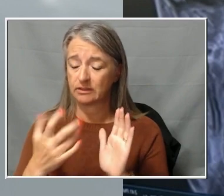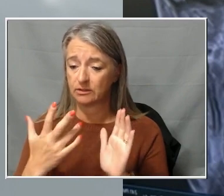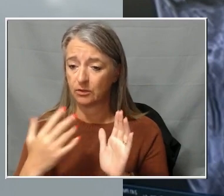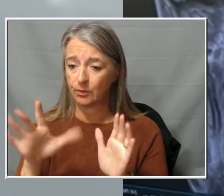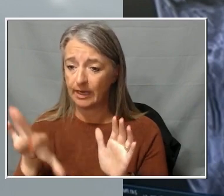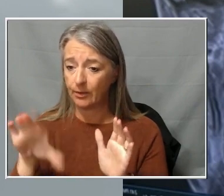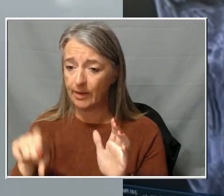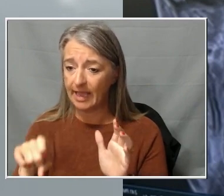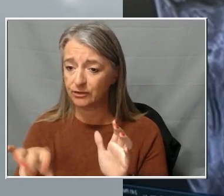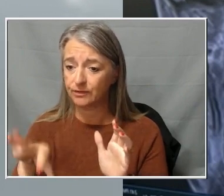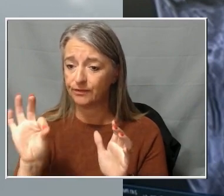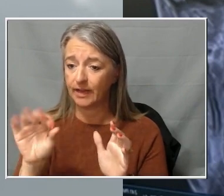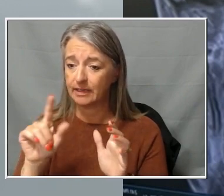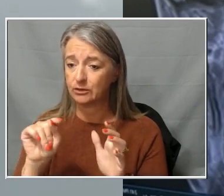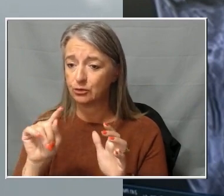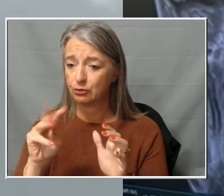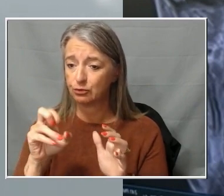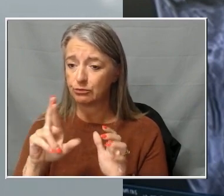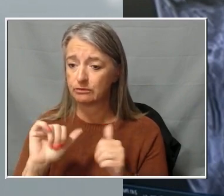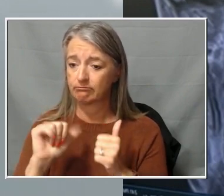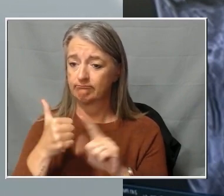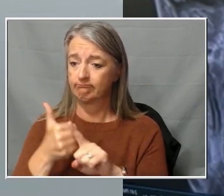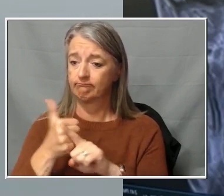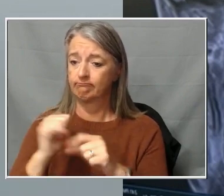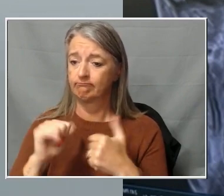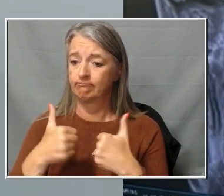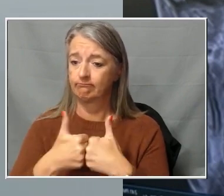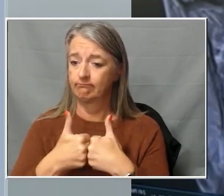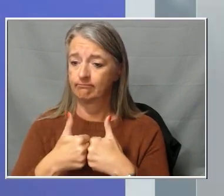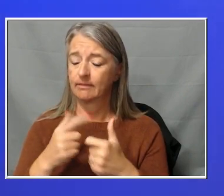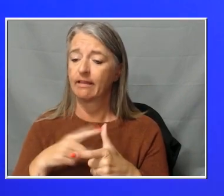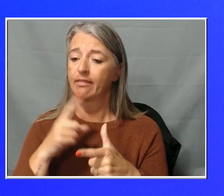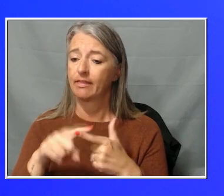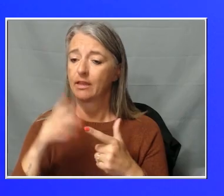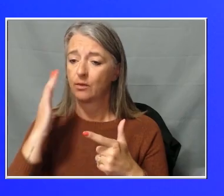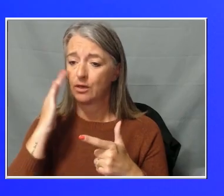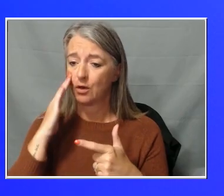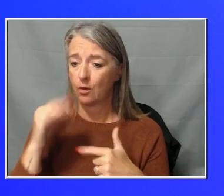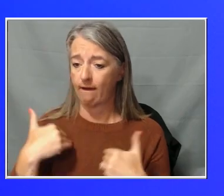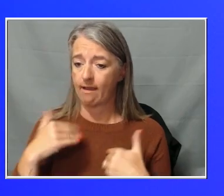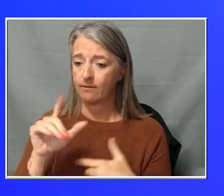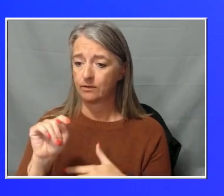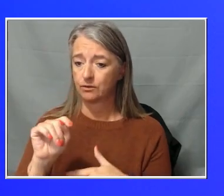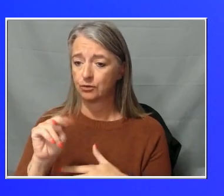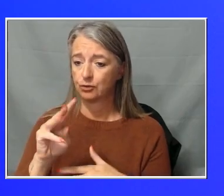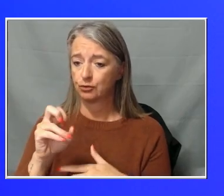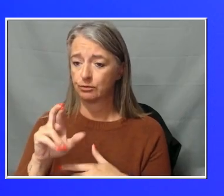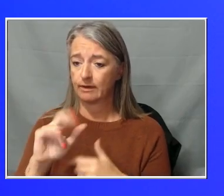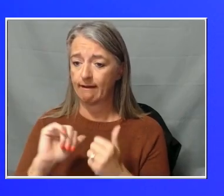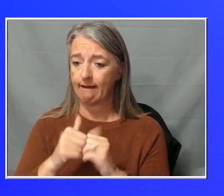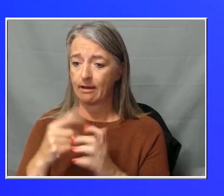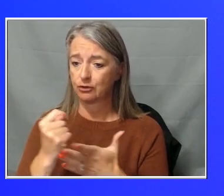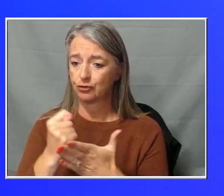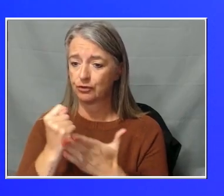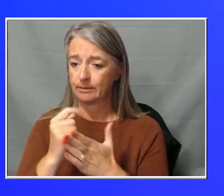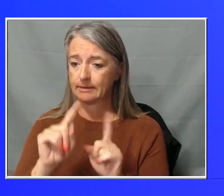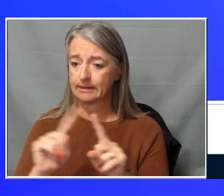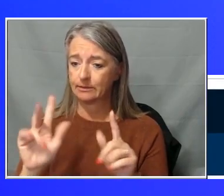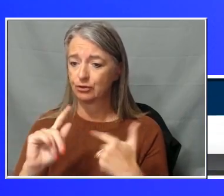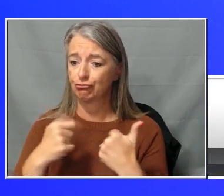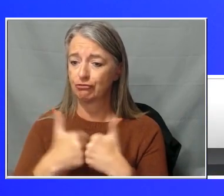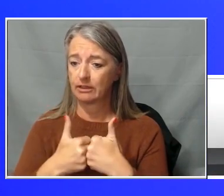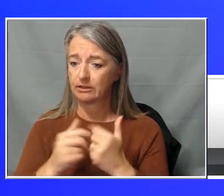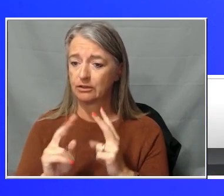brain tumor was challenging by itself. But then now that we know the tumor is there, treating this is a completely different challenge. So there are